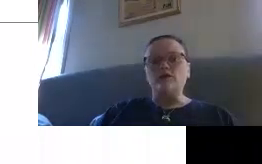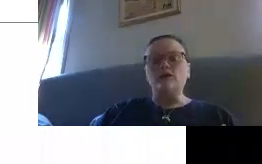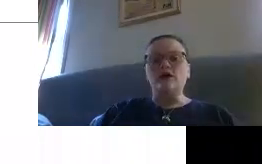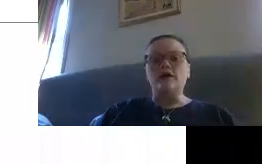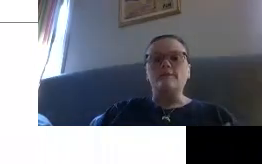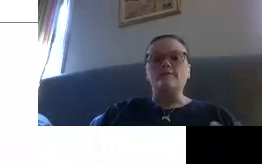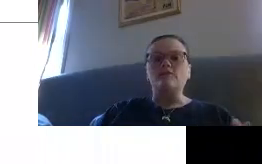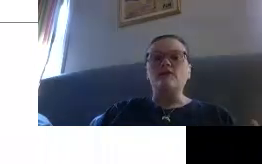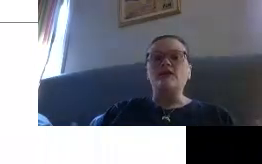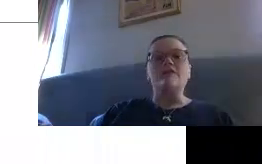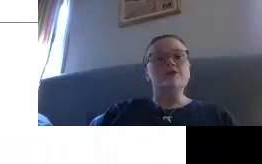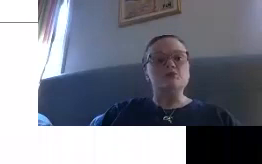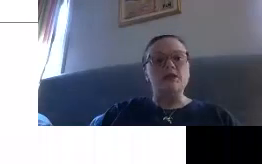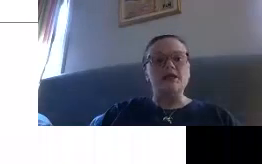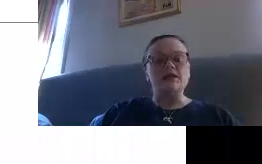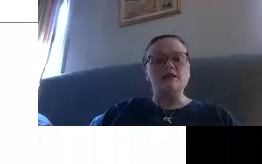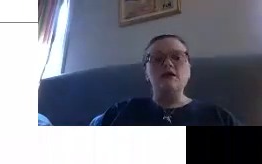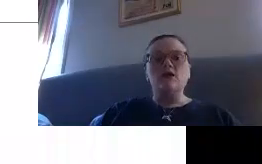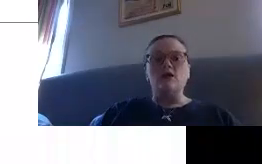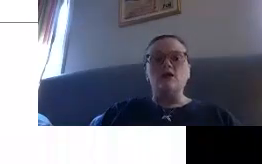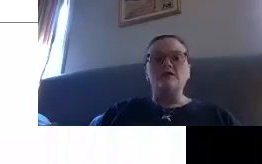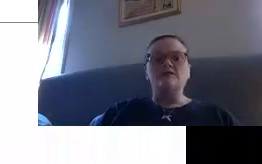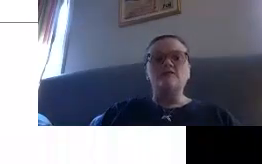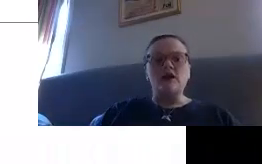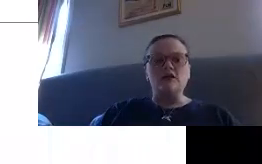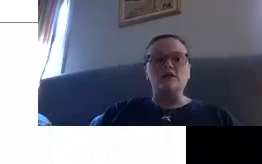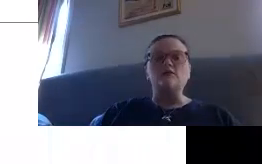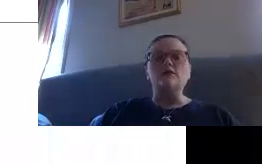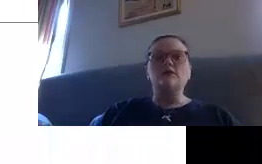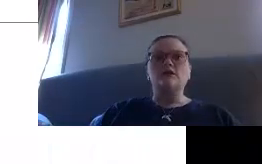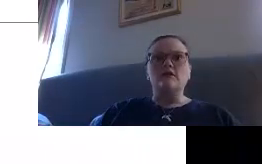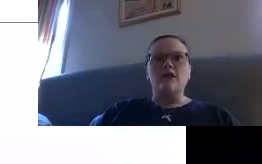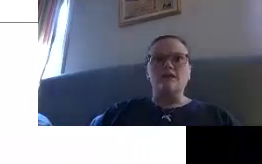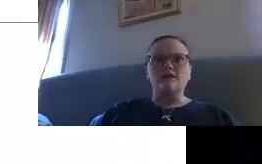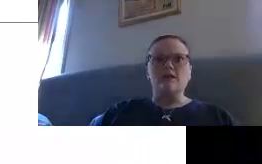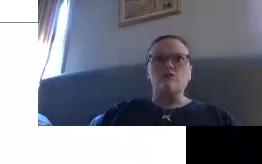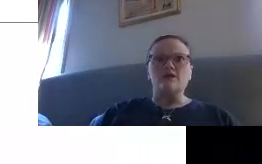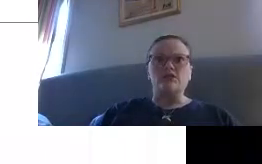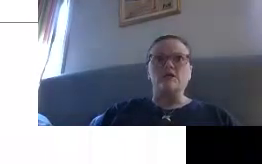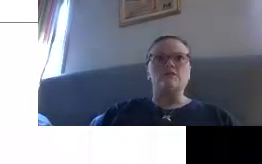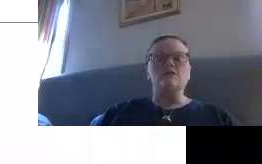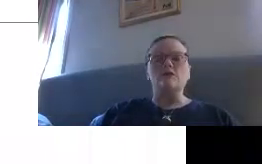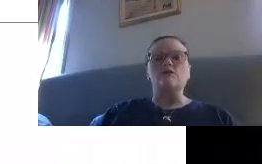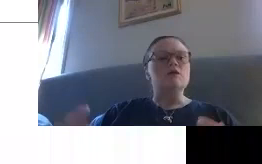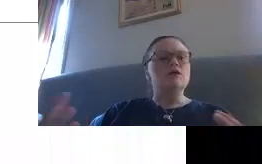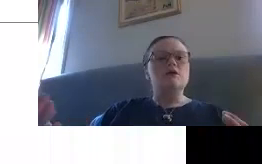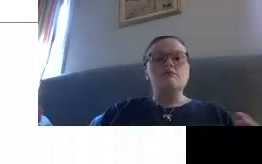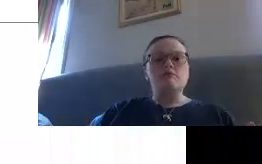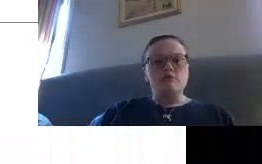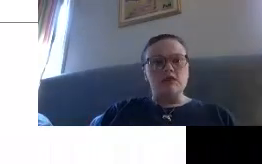winter. We've got others planned. All of these follow that same rationale.